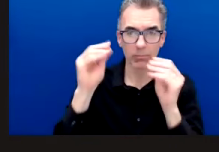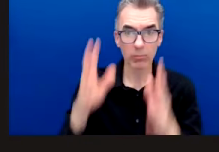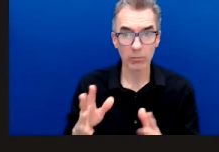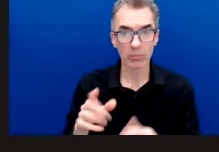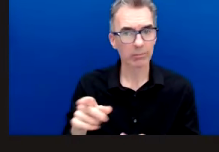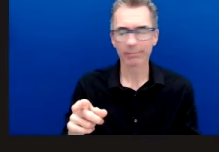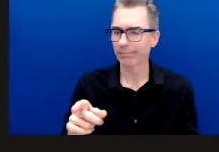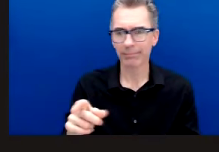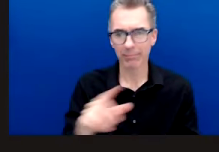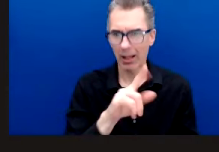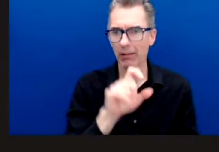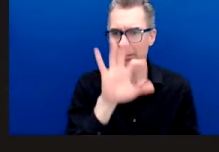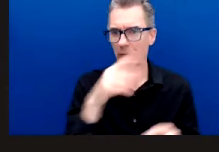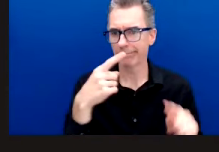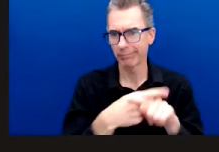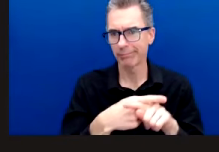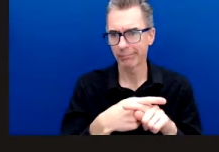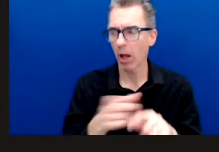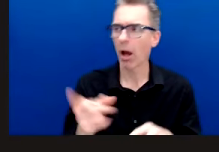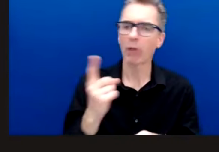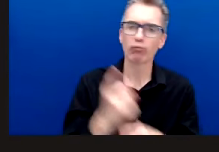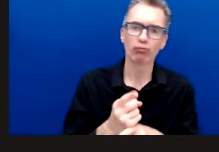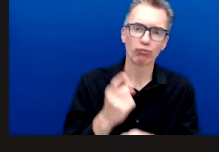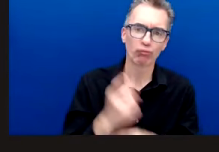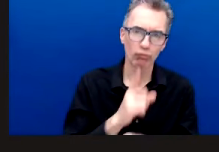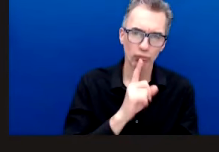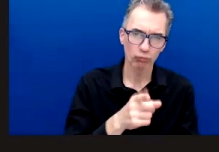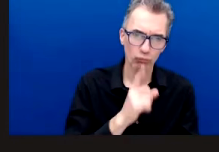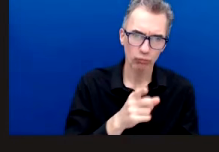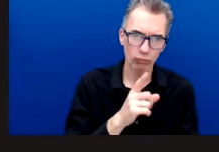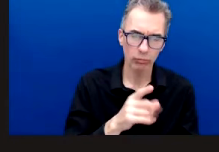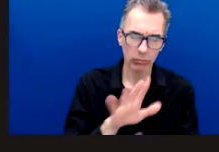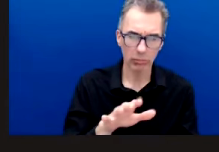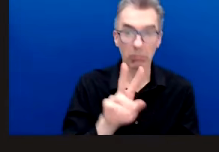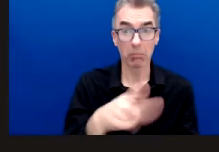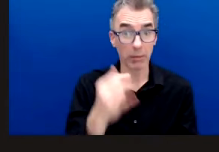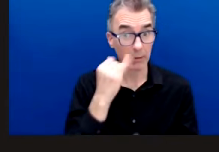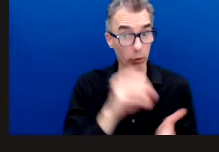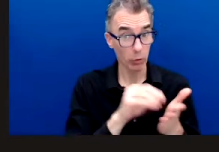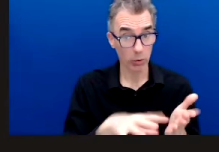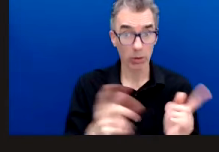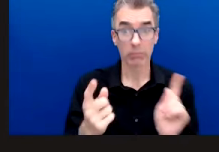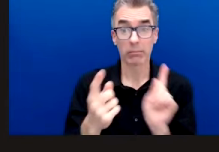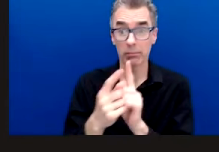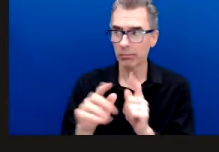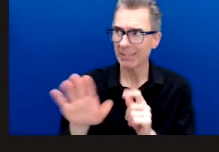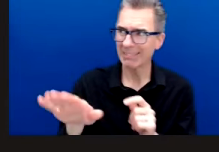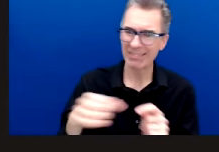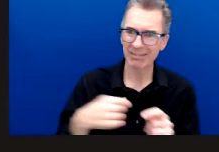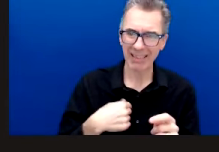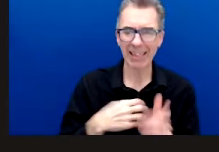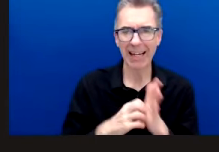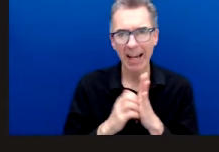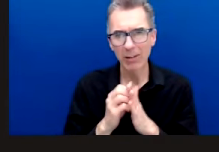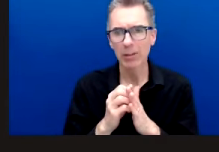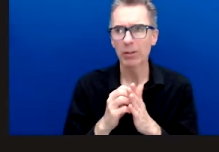class violated Title IX. Yeah. No, that's true. If it were a student coming and saying, hey, I'm going through cancer treatment